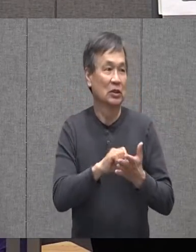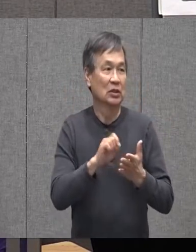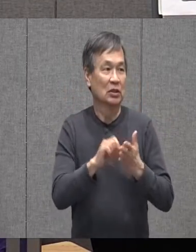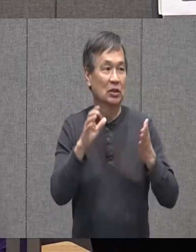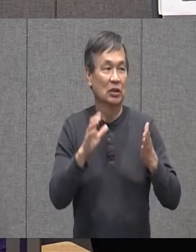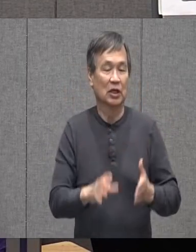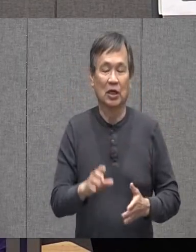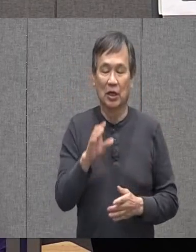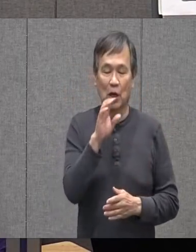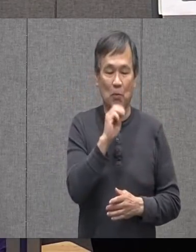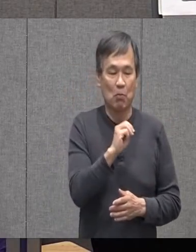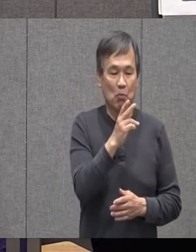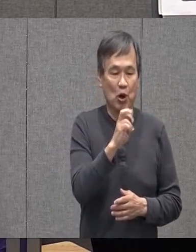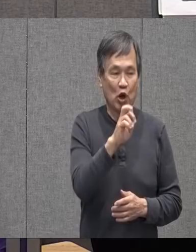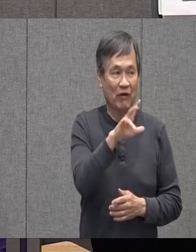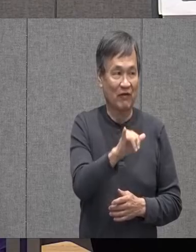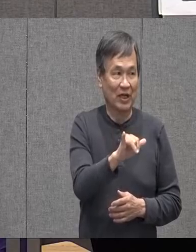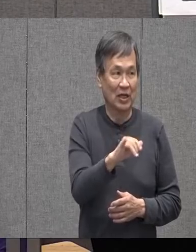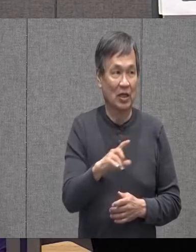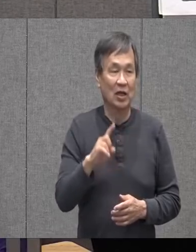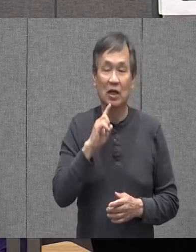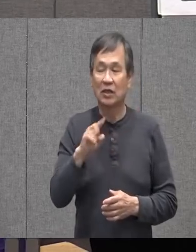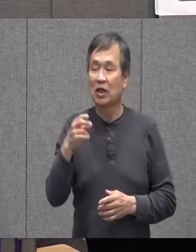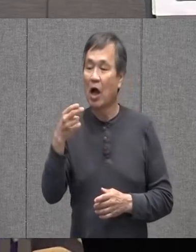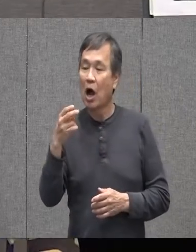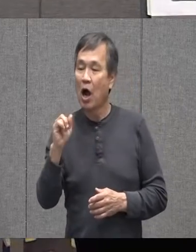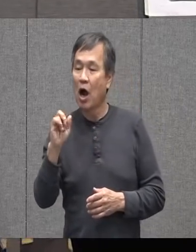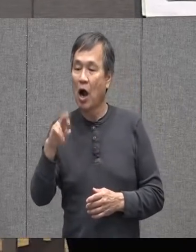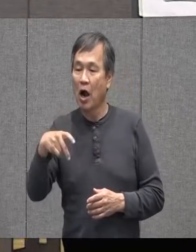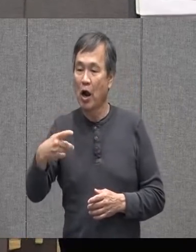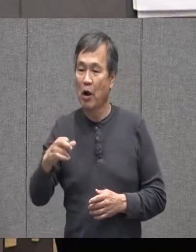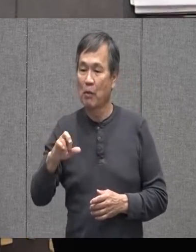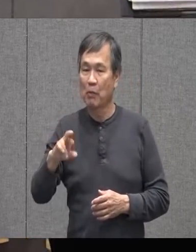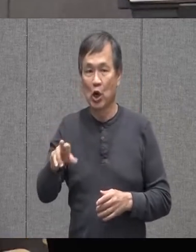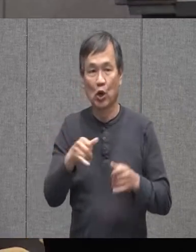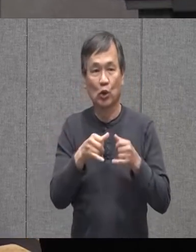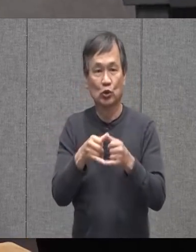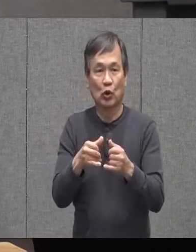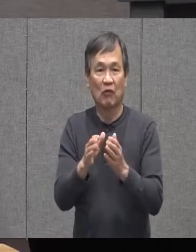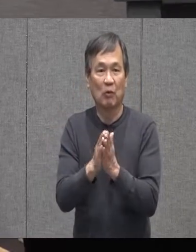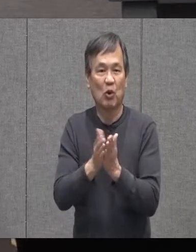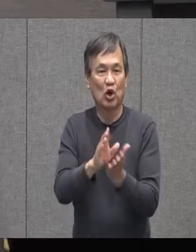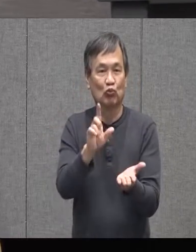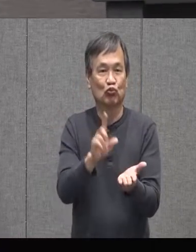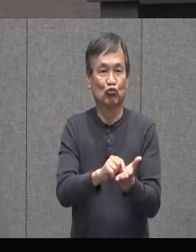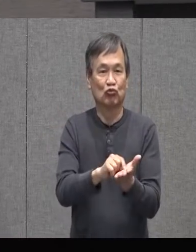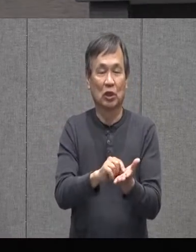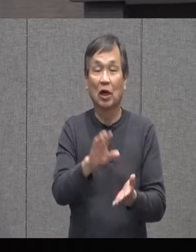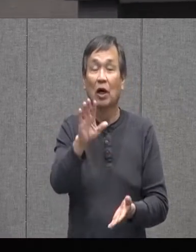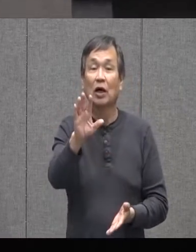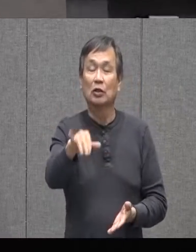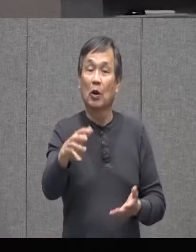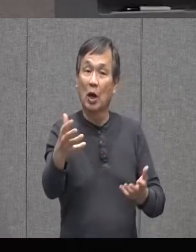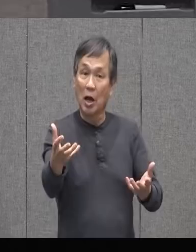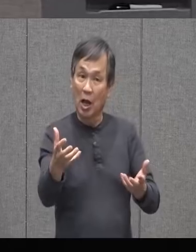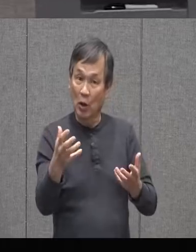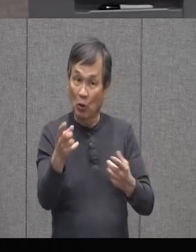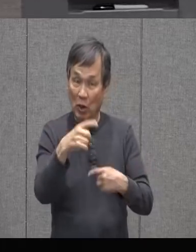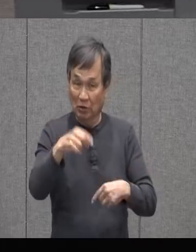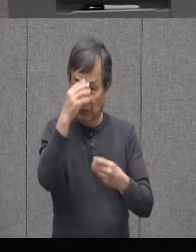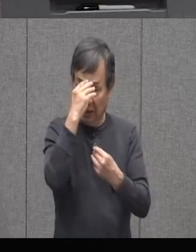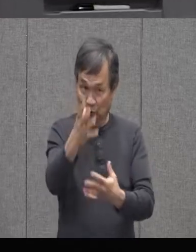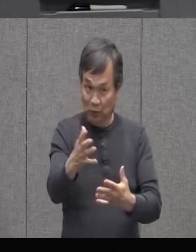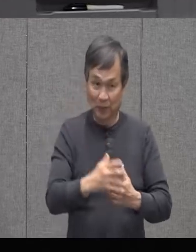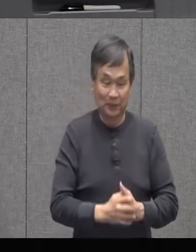J. Murphy, and it is a Harper Trophy book. So guys, I want to tell